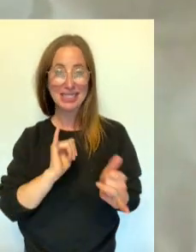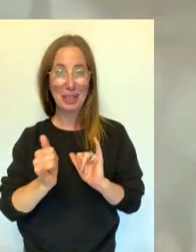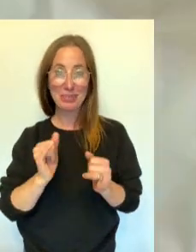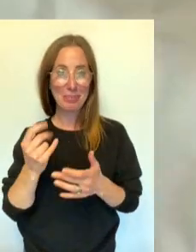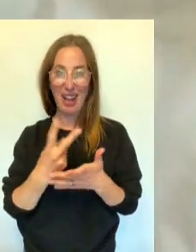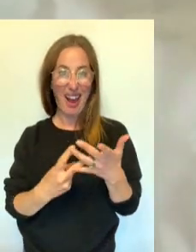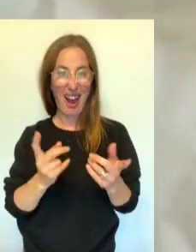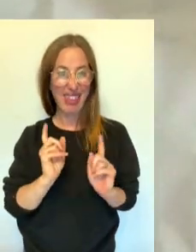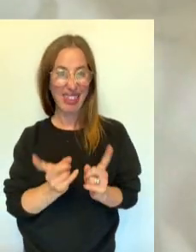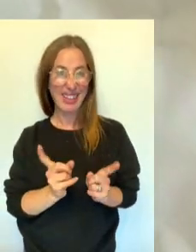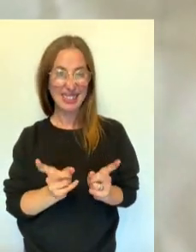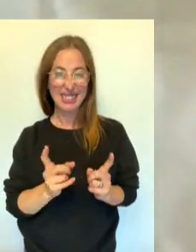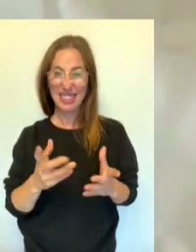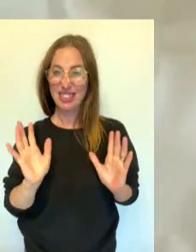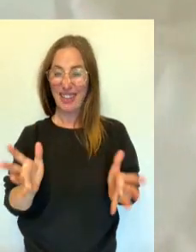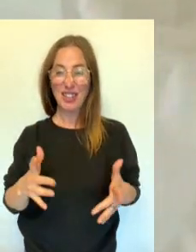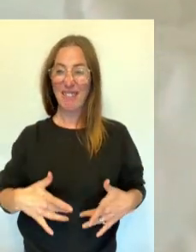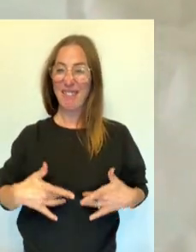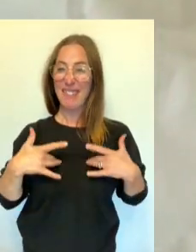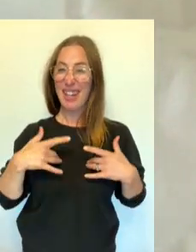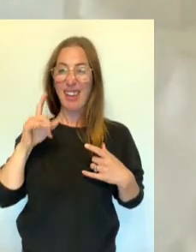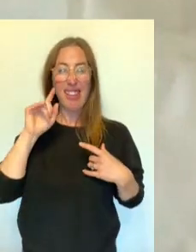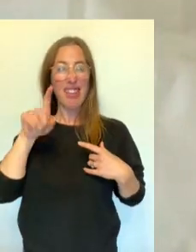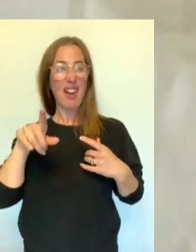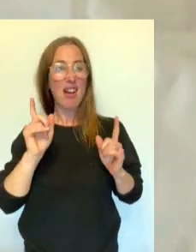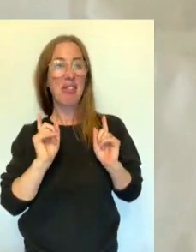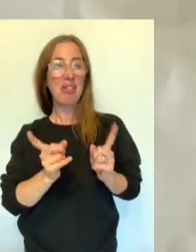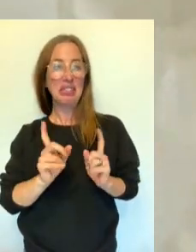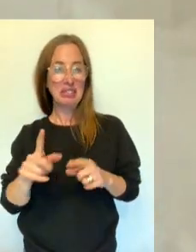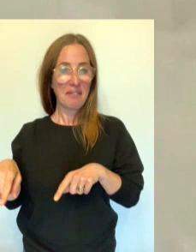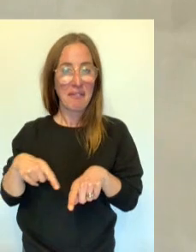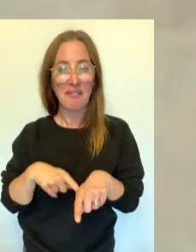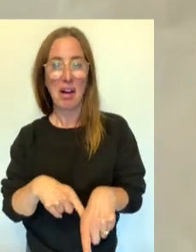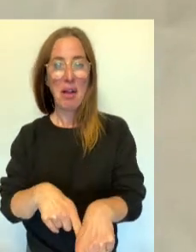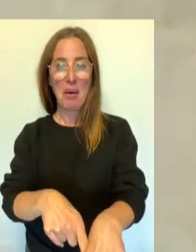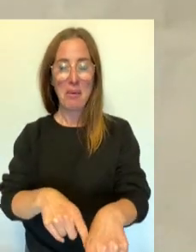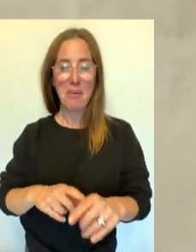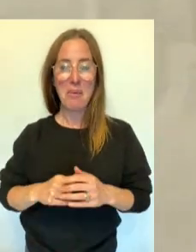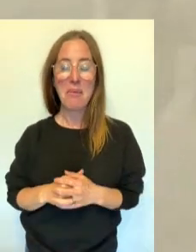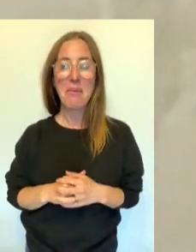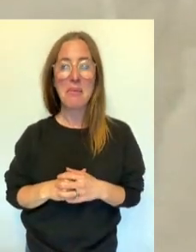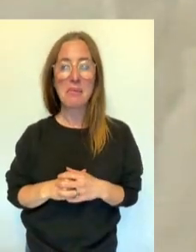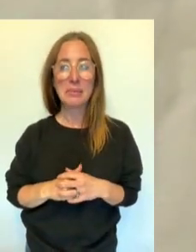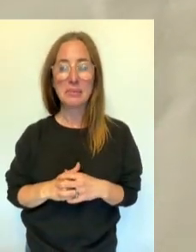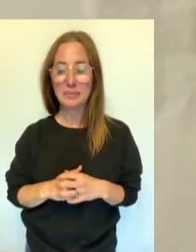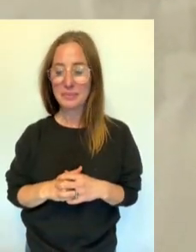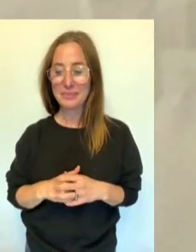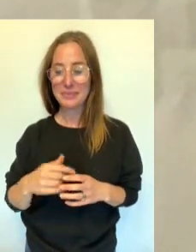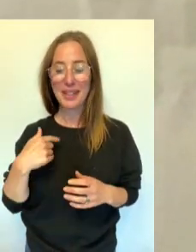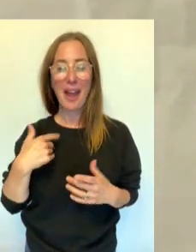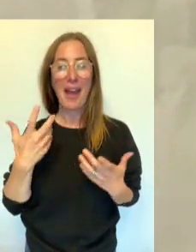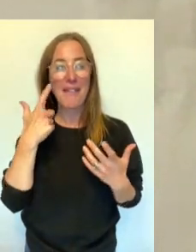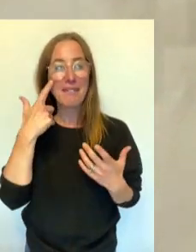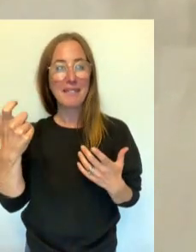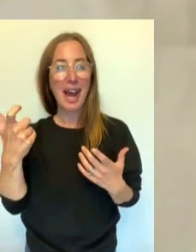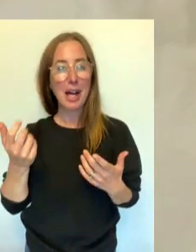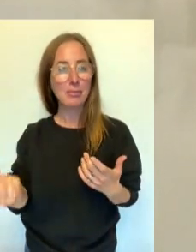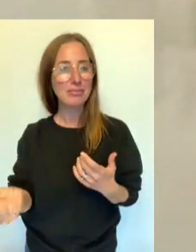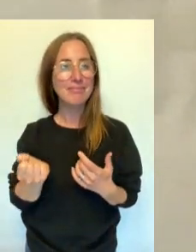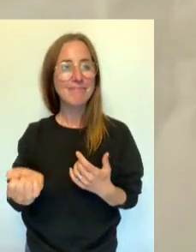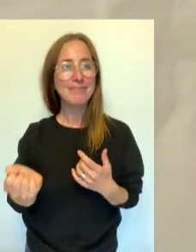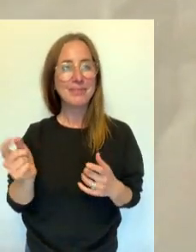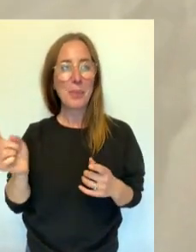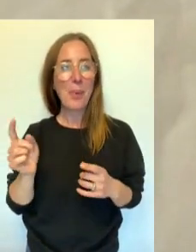projects go. You just think of something and you've got to go with it. I have found some glitter paint that I